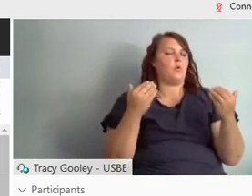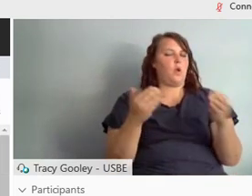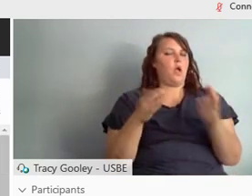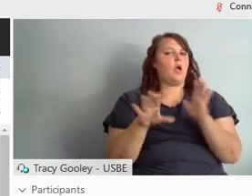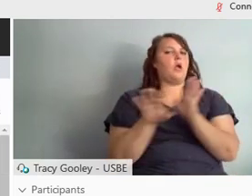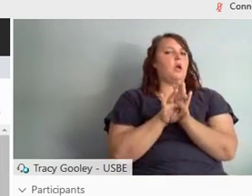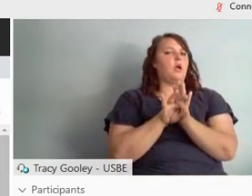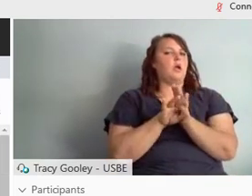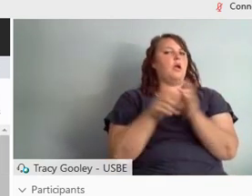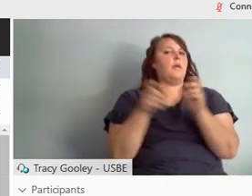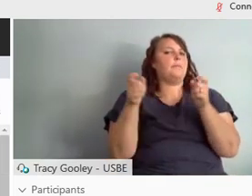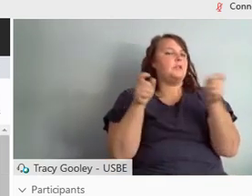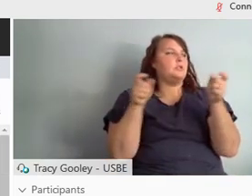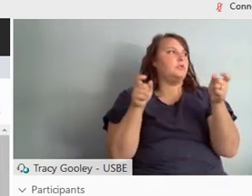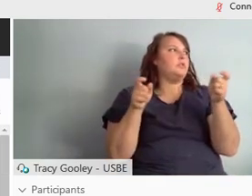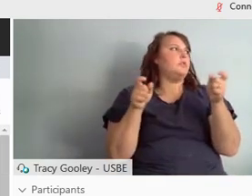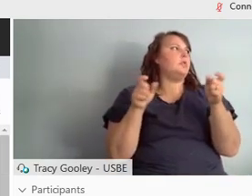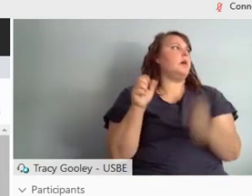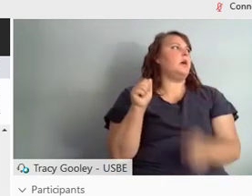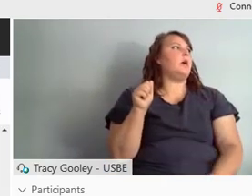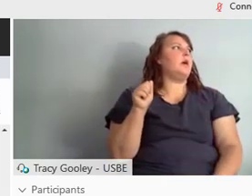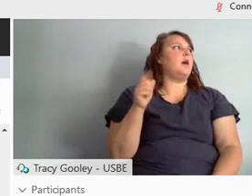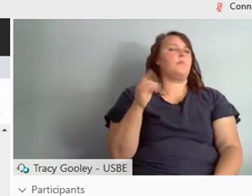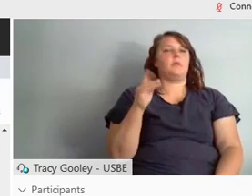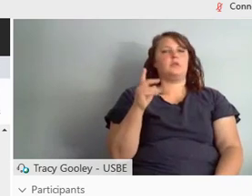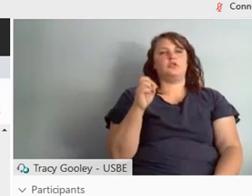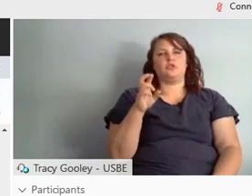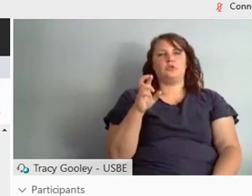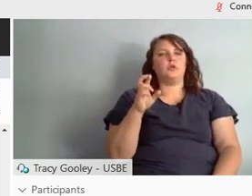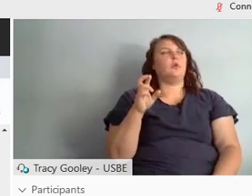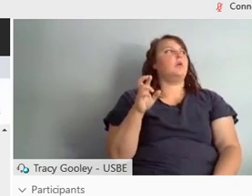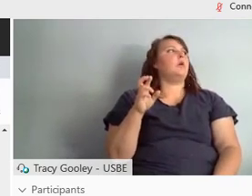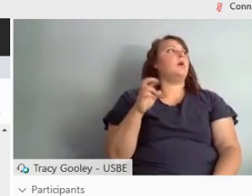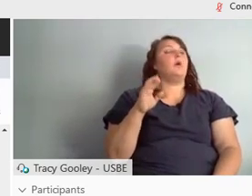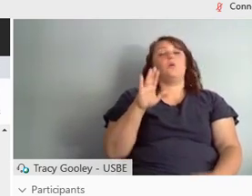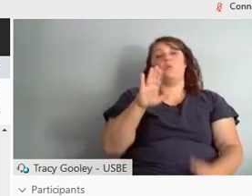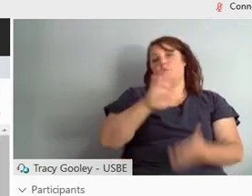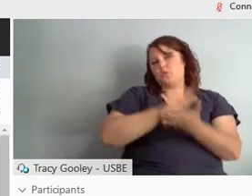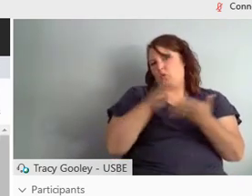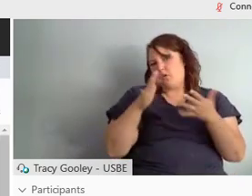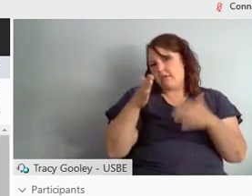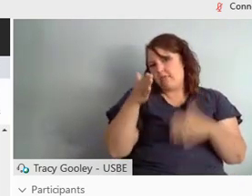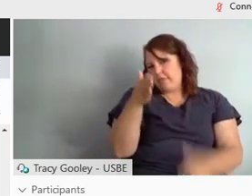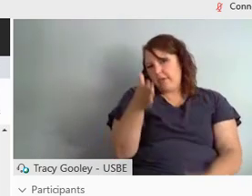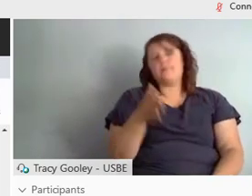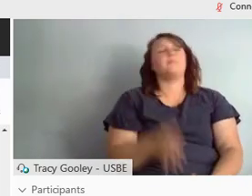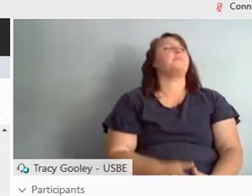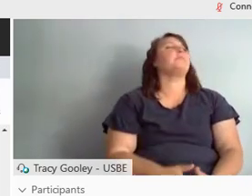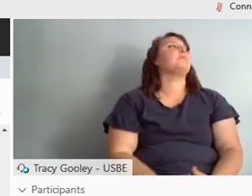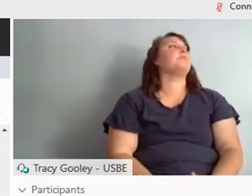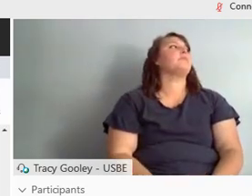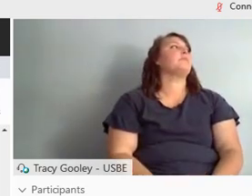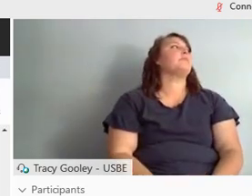select the assessment I want to administer. My school for you will already be populated.